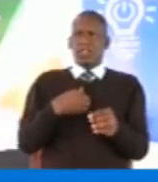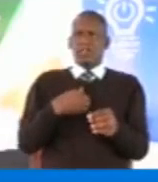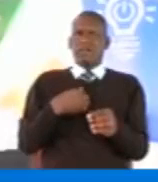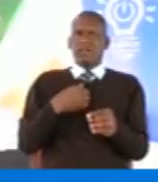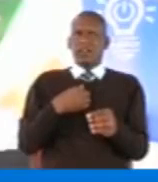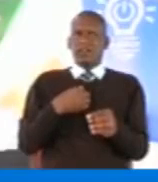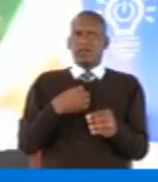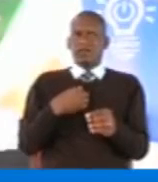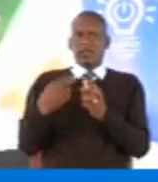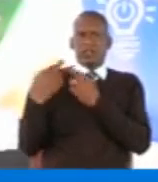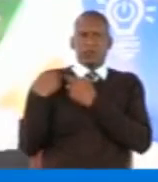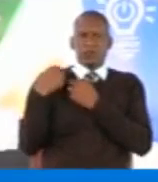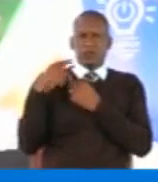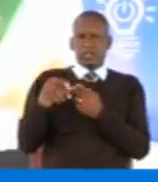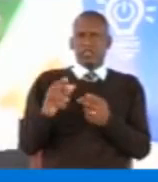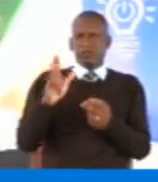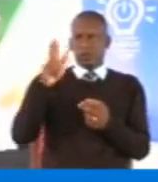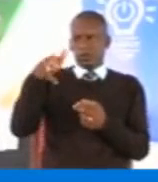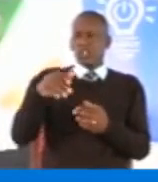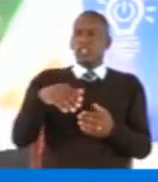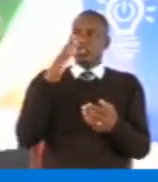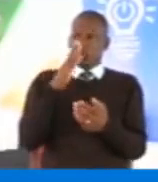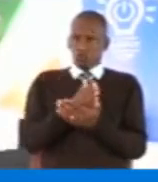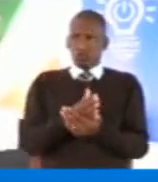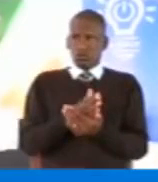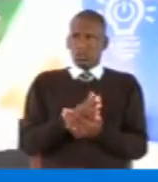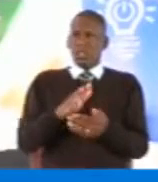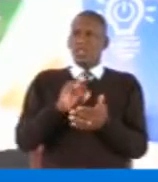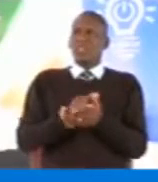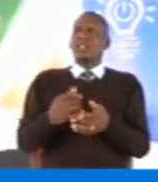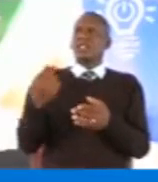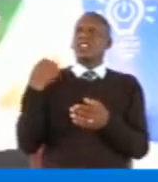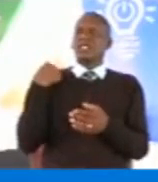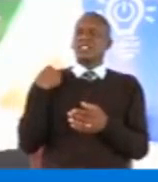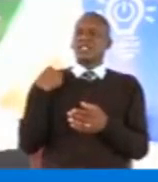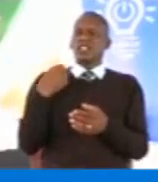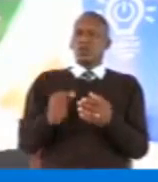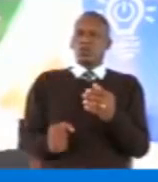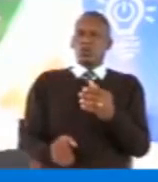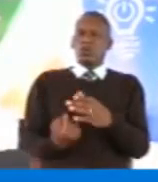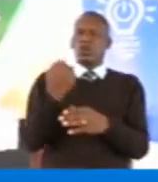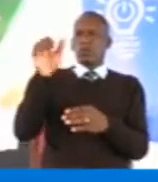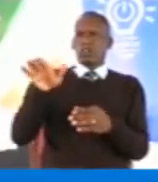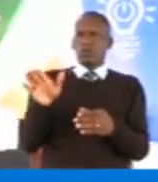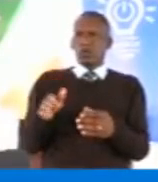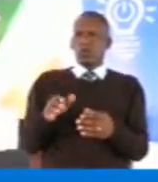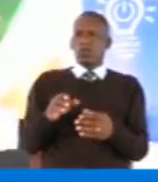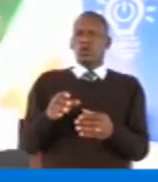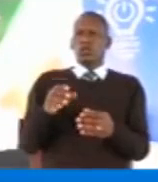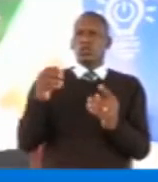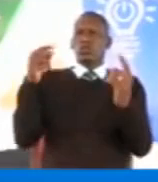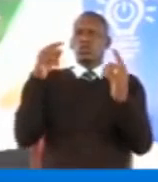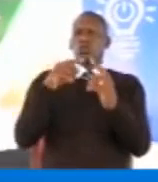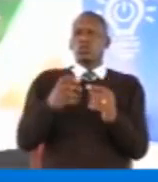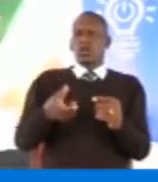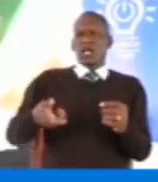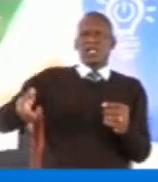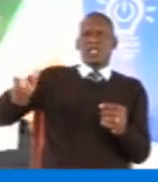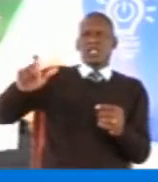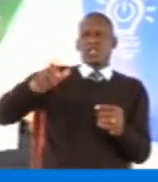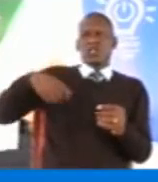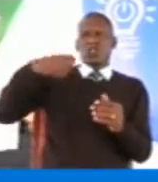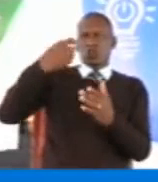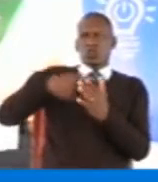that docket. It is true that yesterday we woke up to an unprecedented